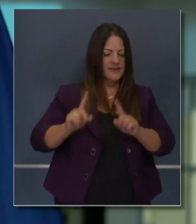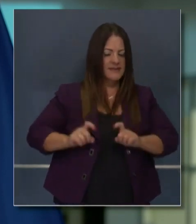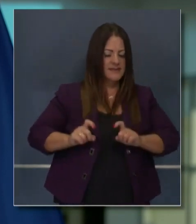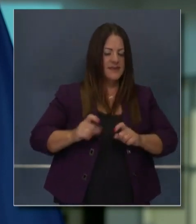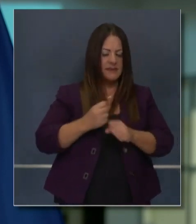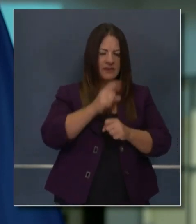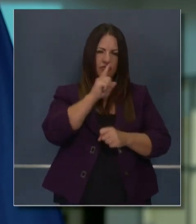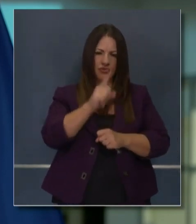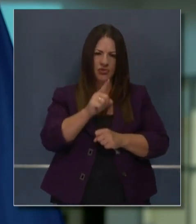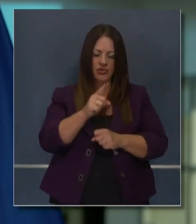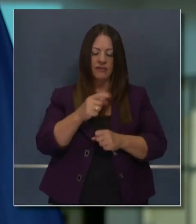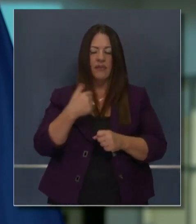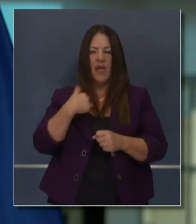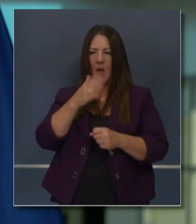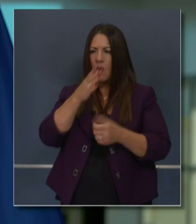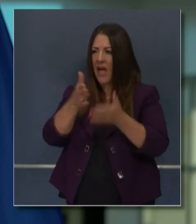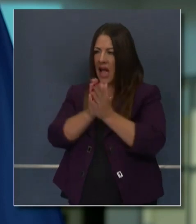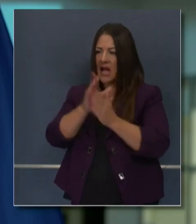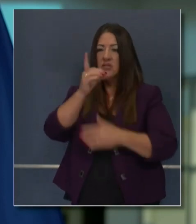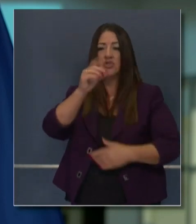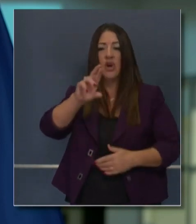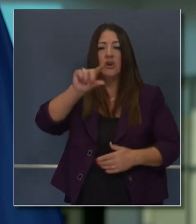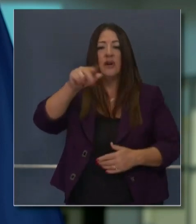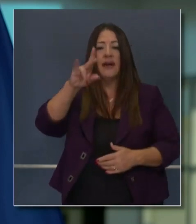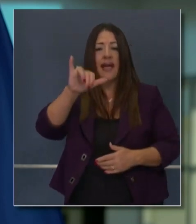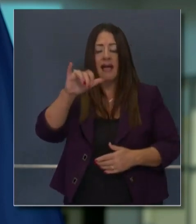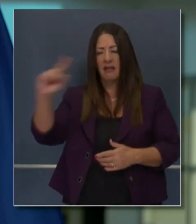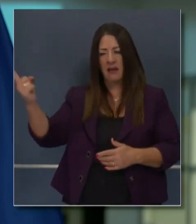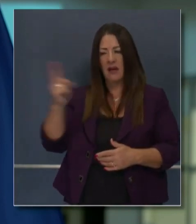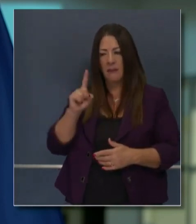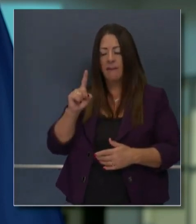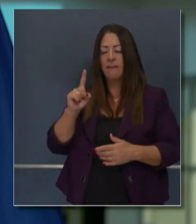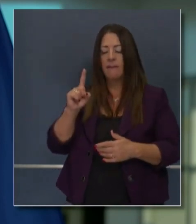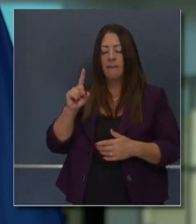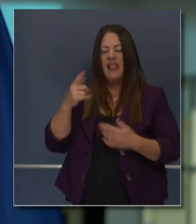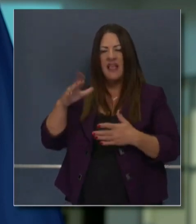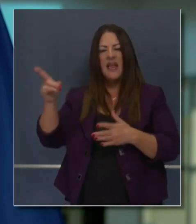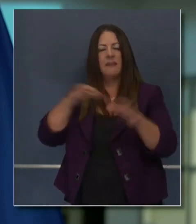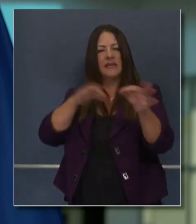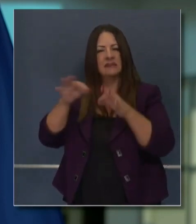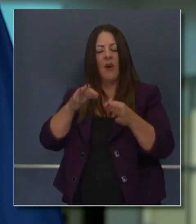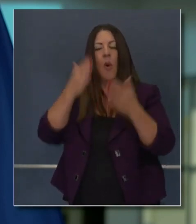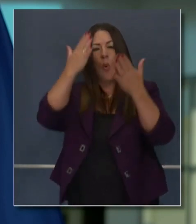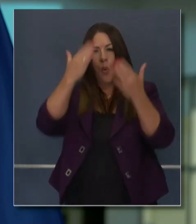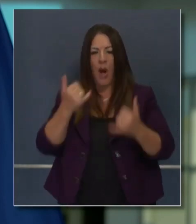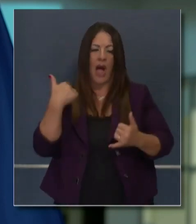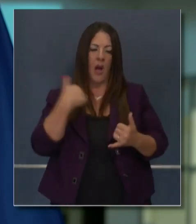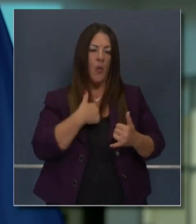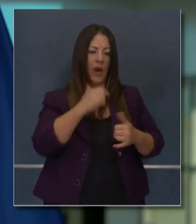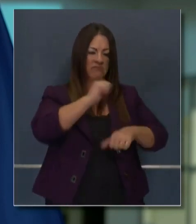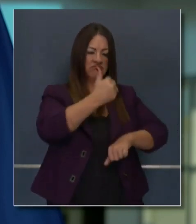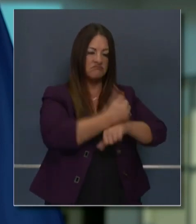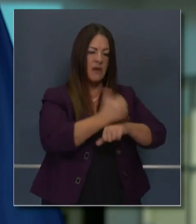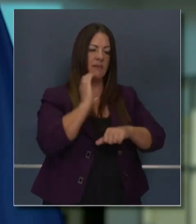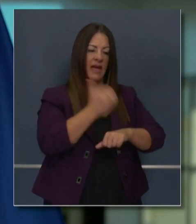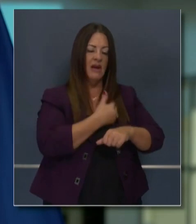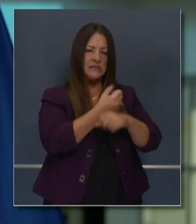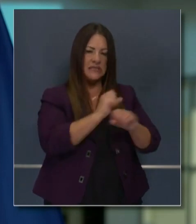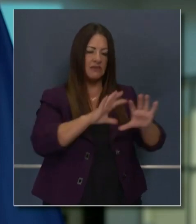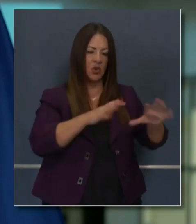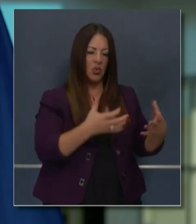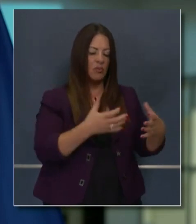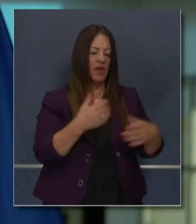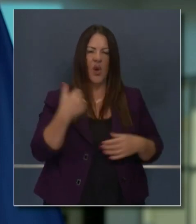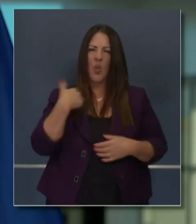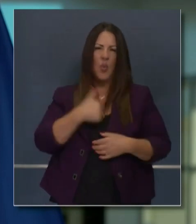say specifically about the why we think this safety group is so important and why we're not concerned about it